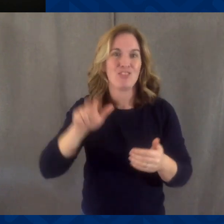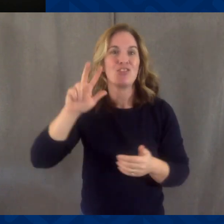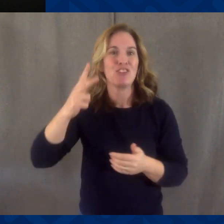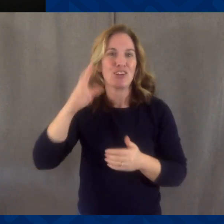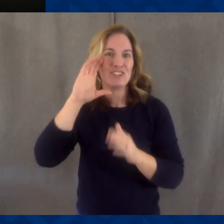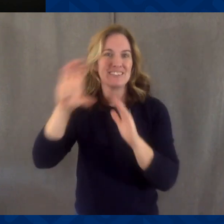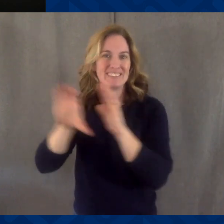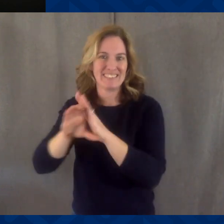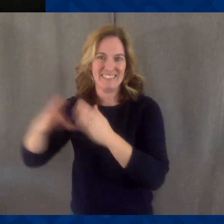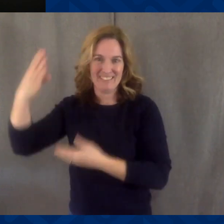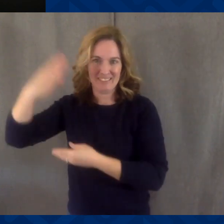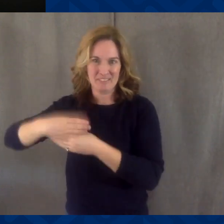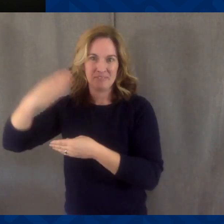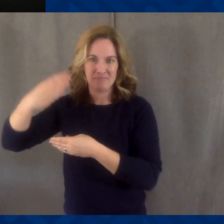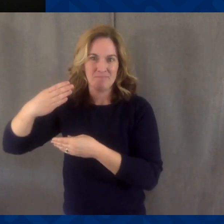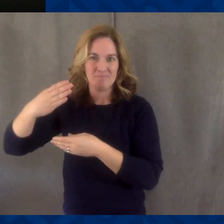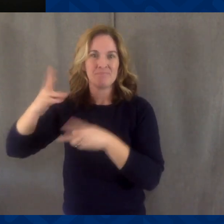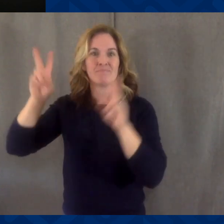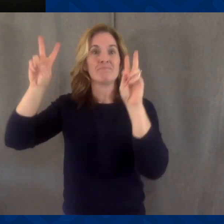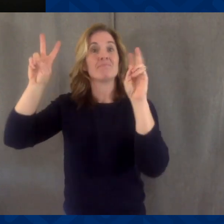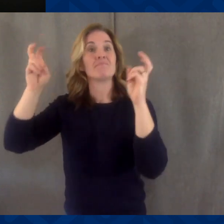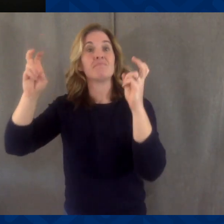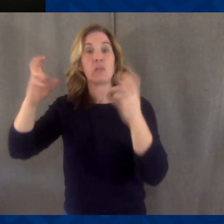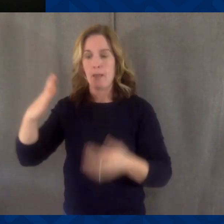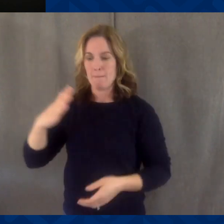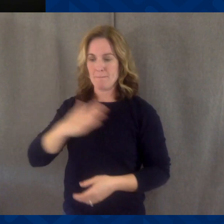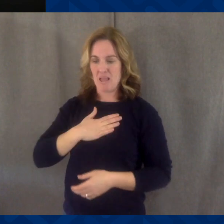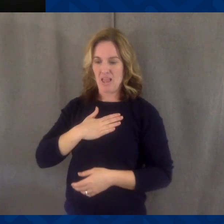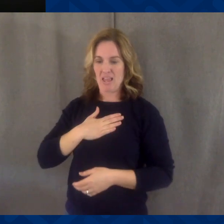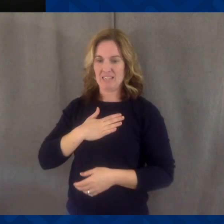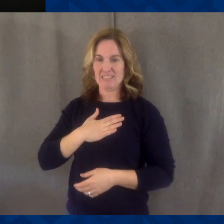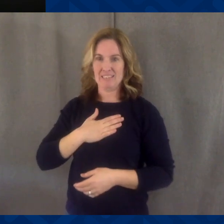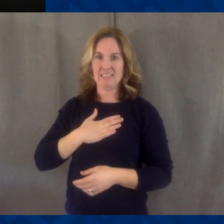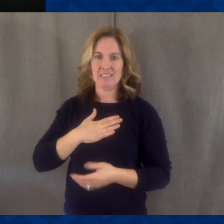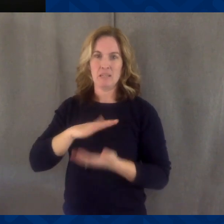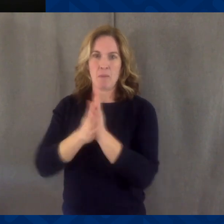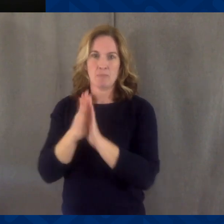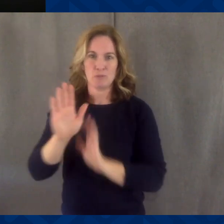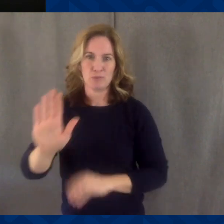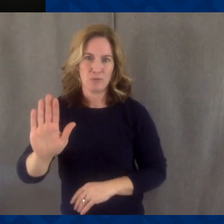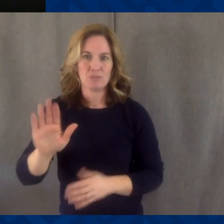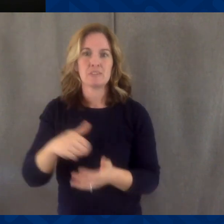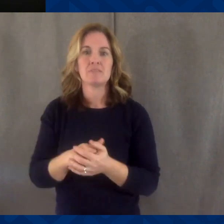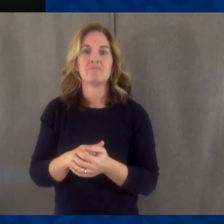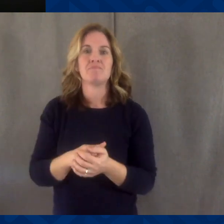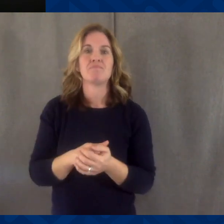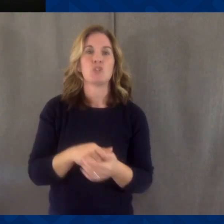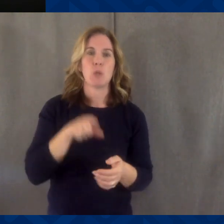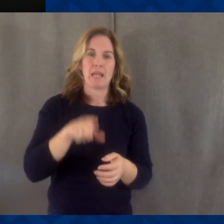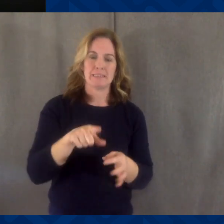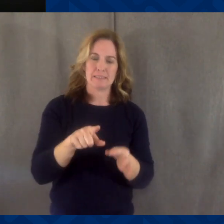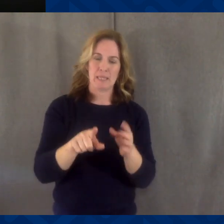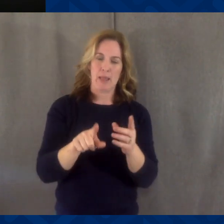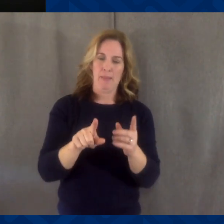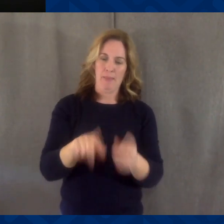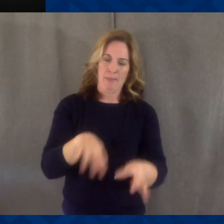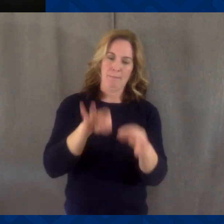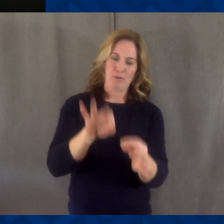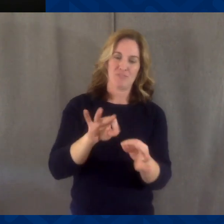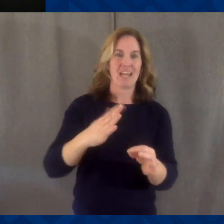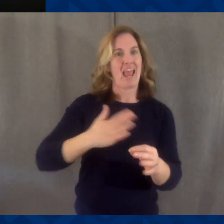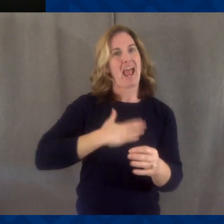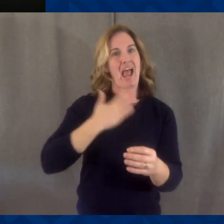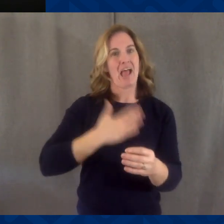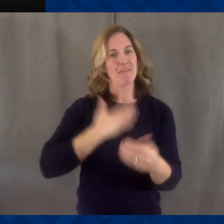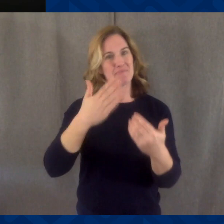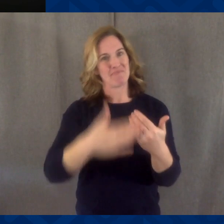What's Mine is Yours. That would have been the best place for a happily ever after, but scene three, while all this